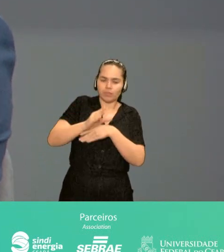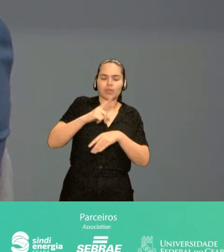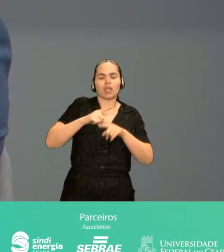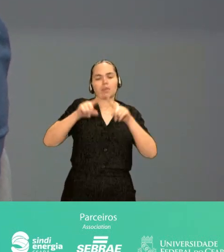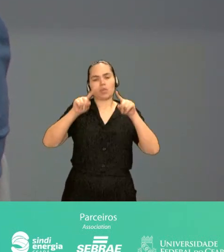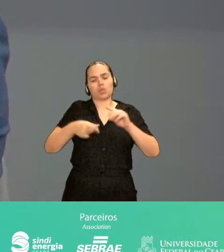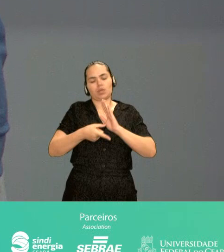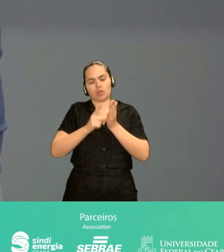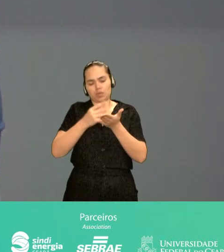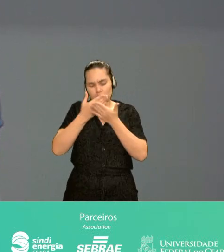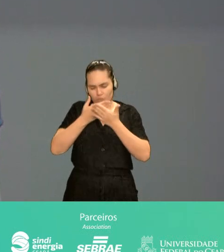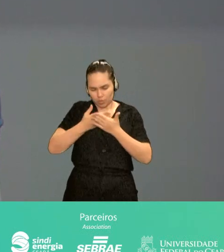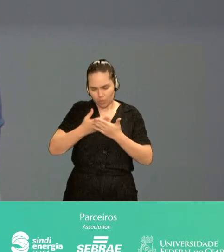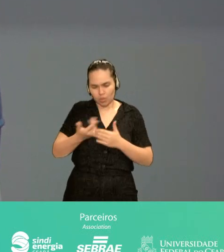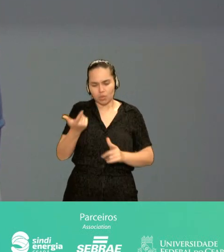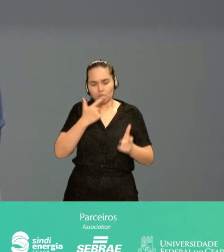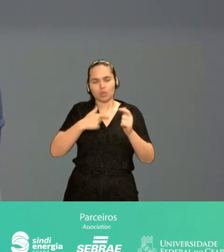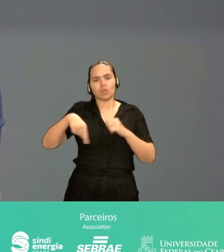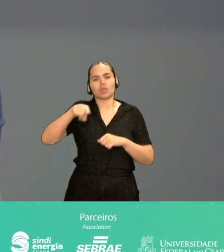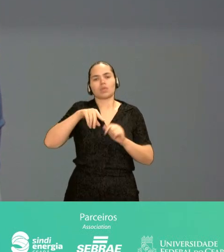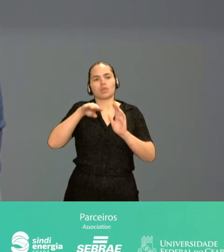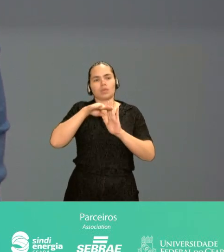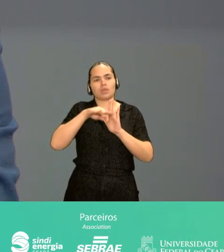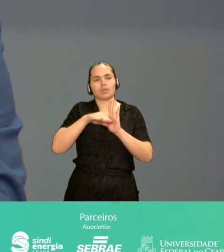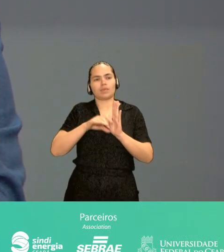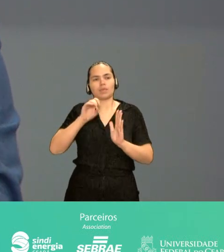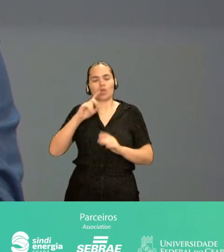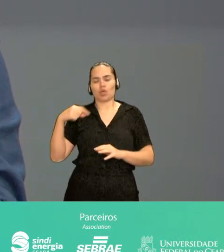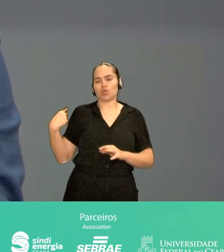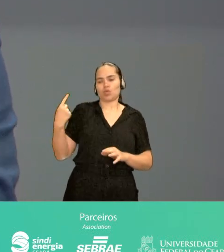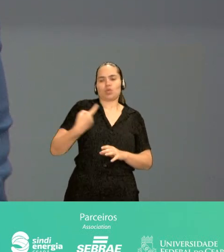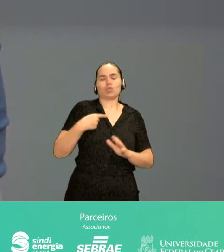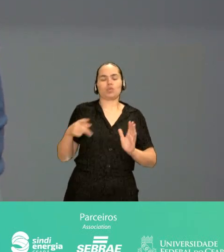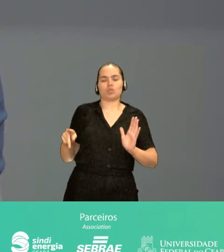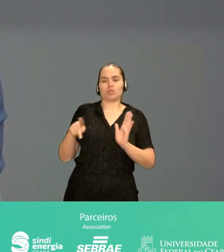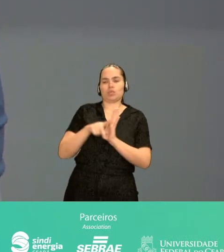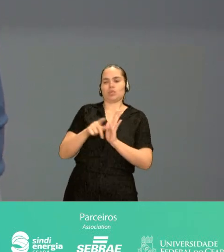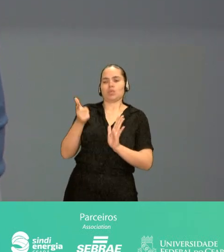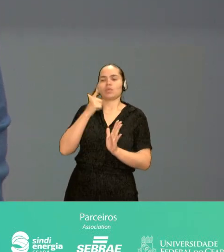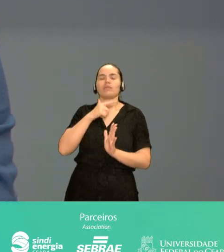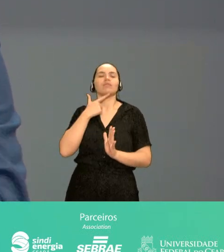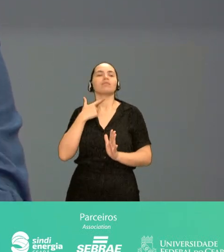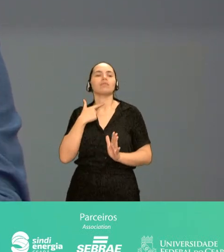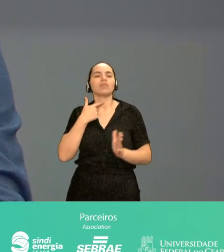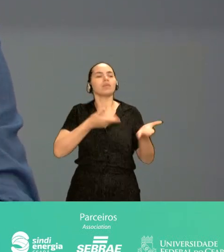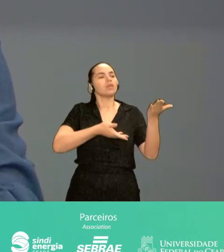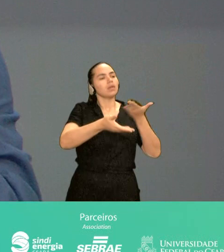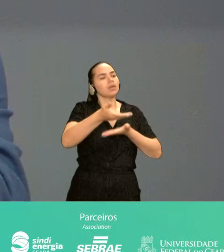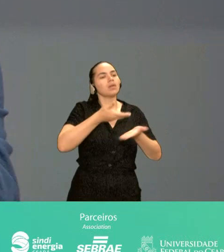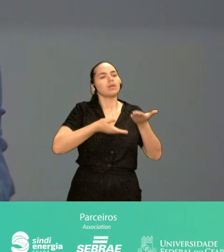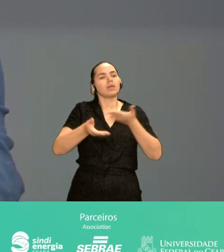give up in the first difficulties, and we have